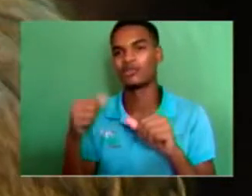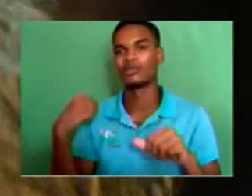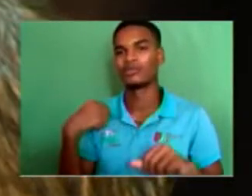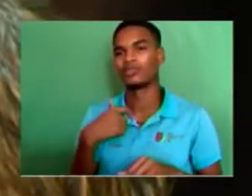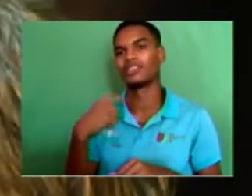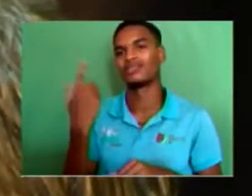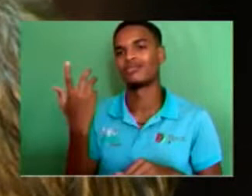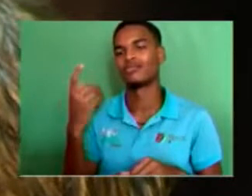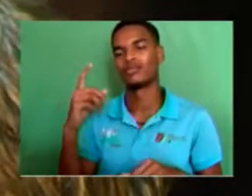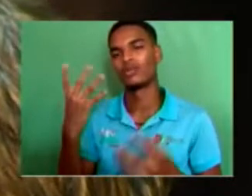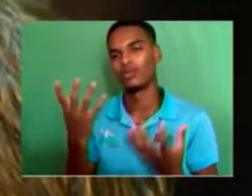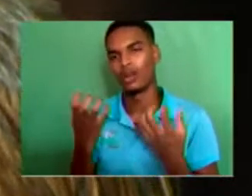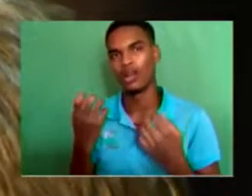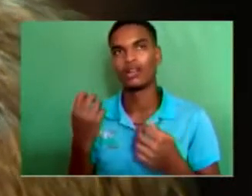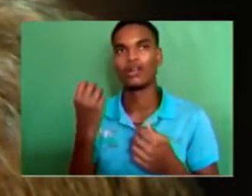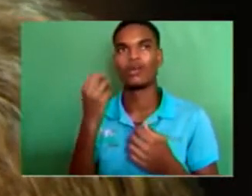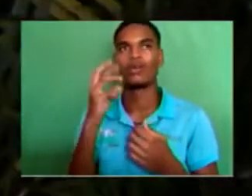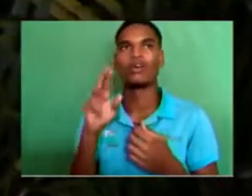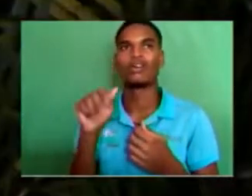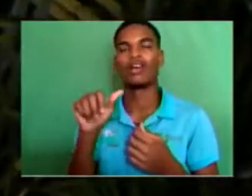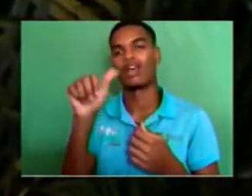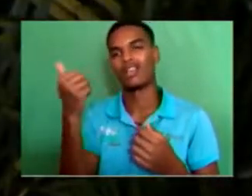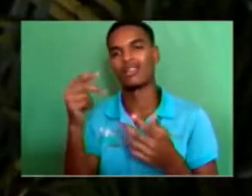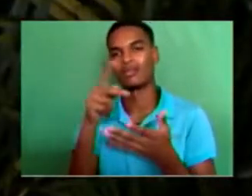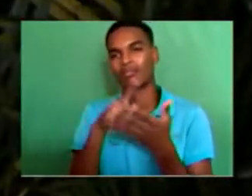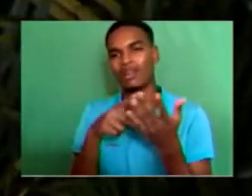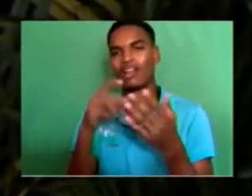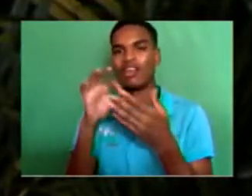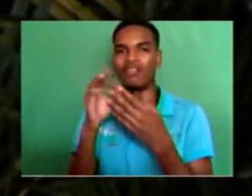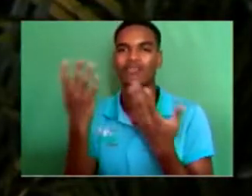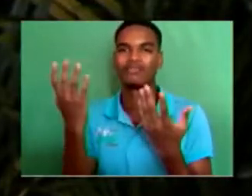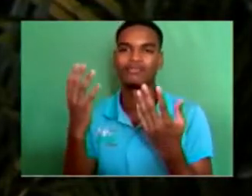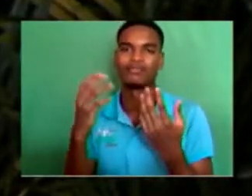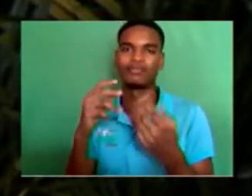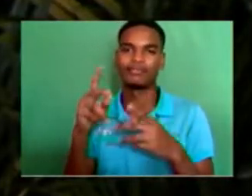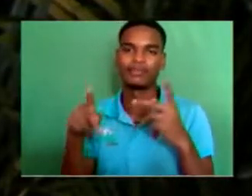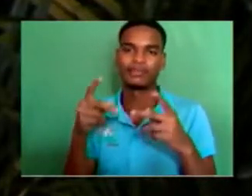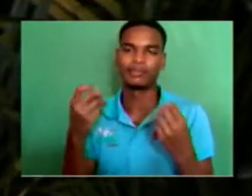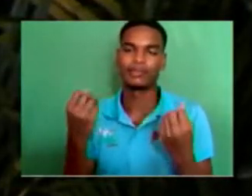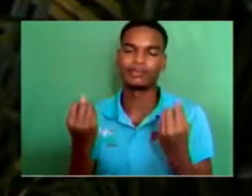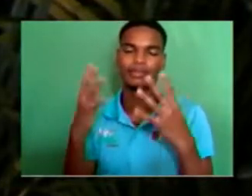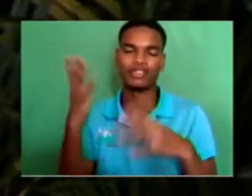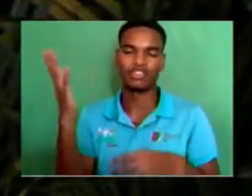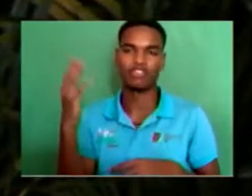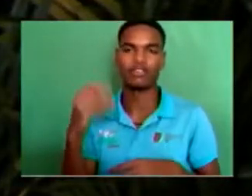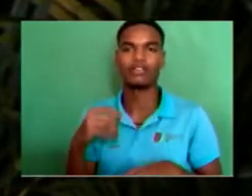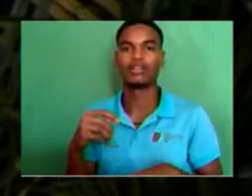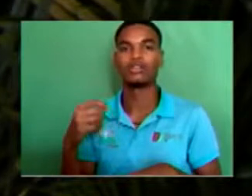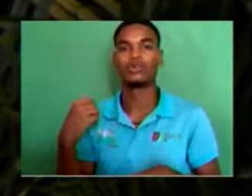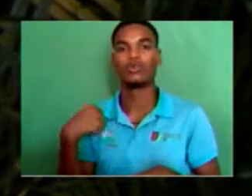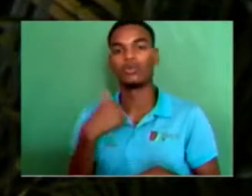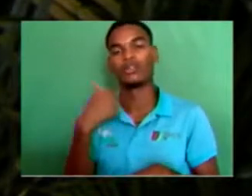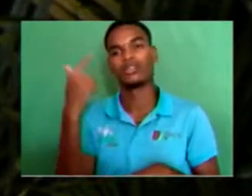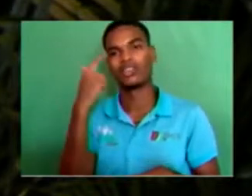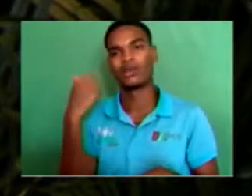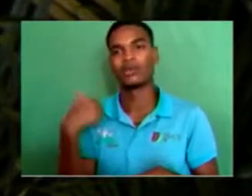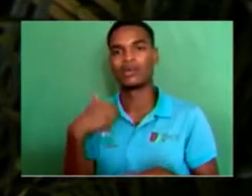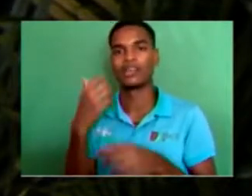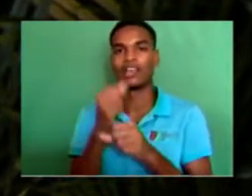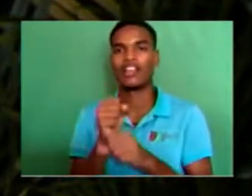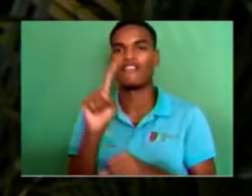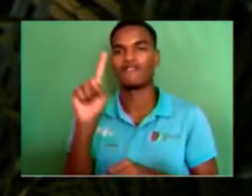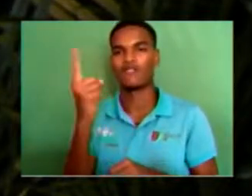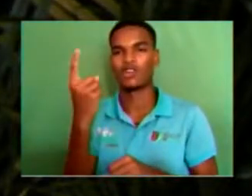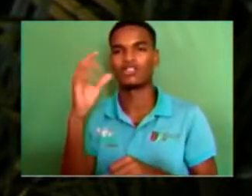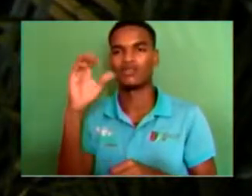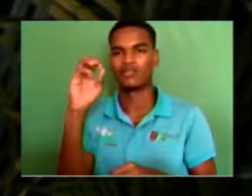certain segments of the population. So we sort of feel like we've gotten the top layer, the first 50%.